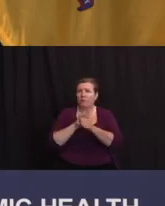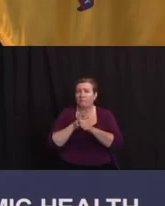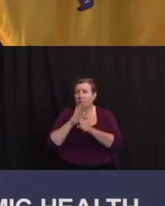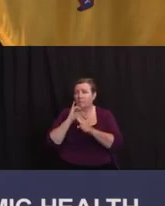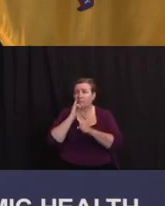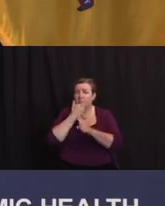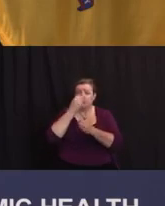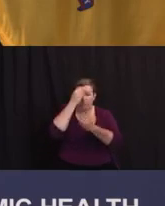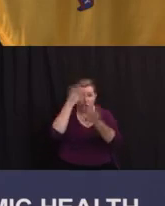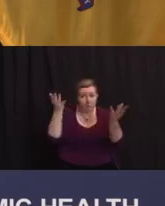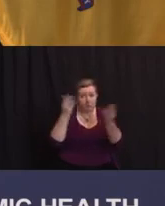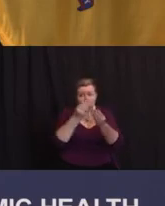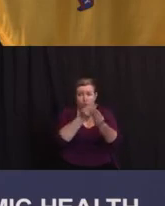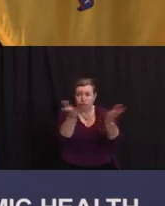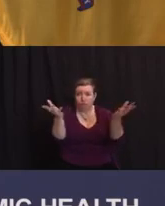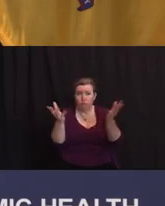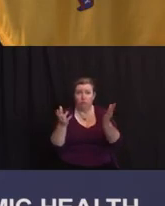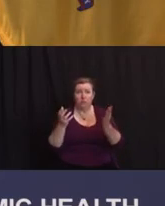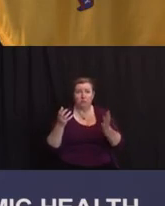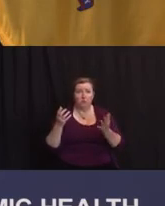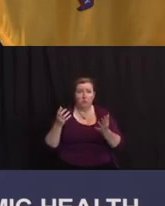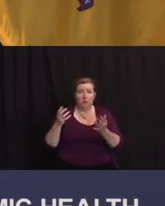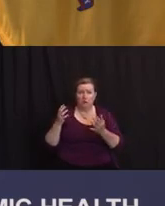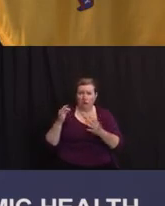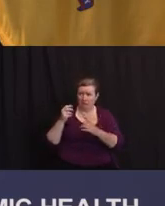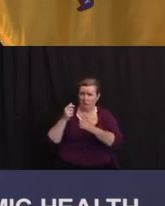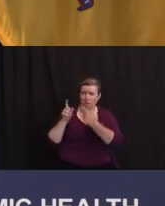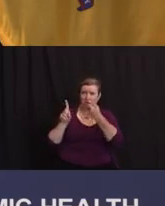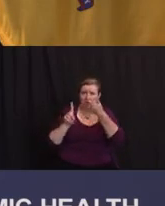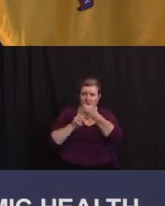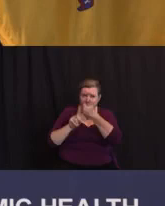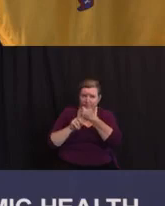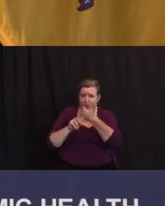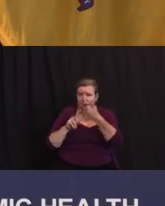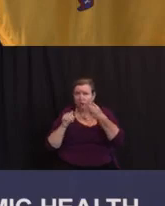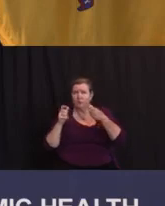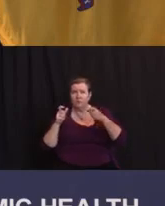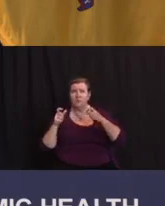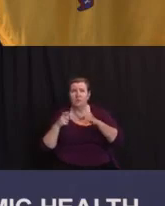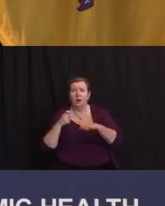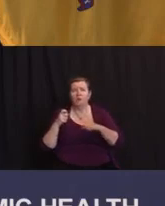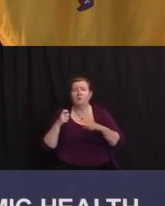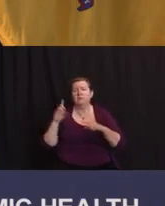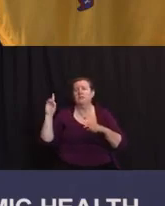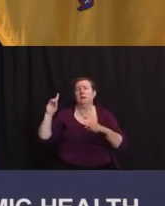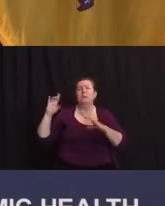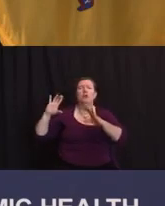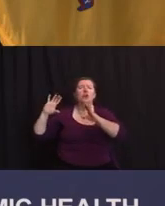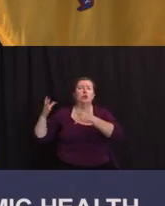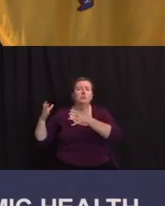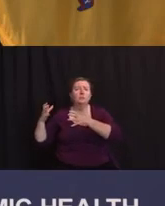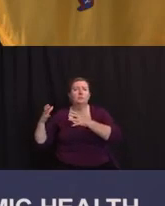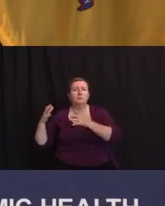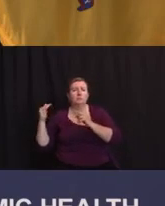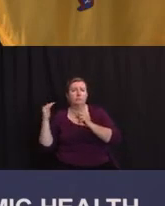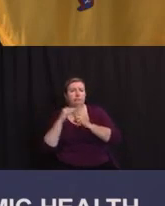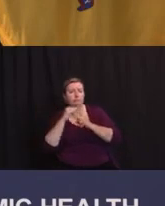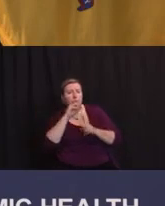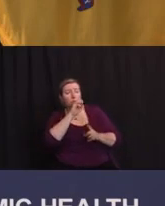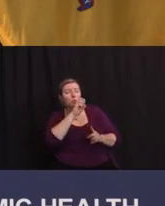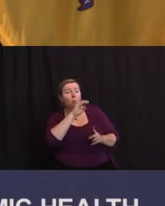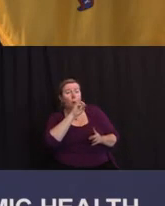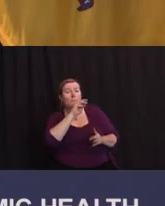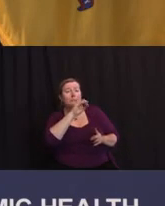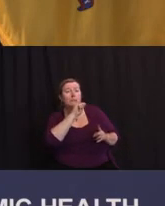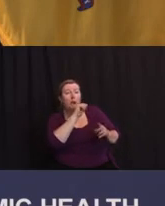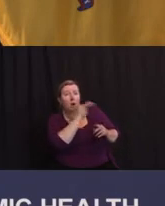Party reaching out to social media companies in order to censor posts? And finally, we talk about the Delta variant and the spread throughout